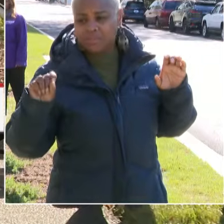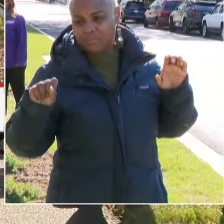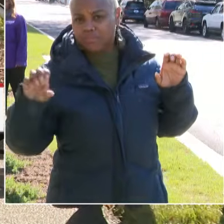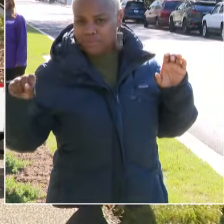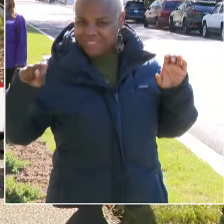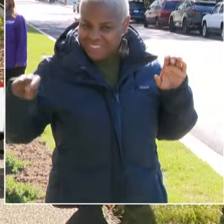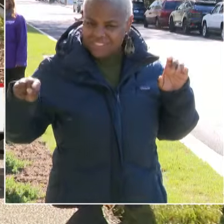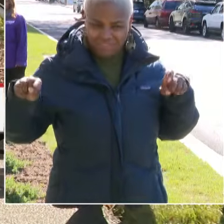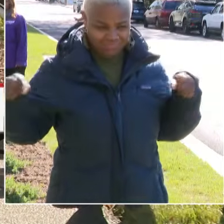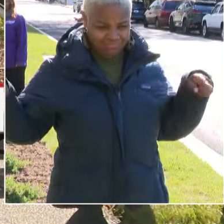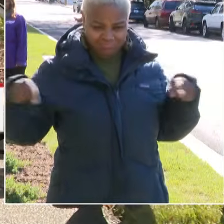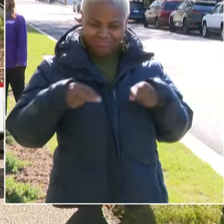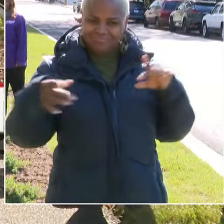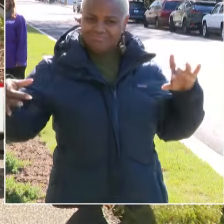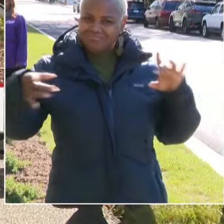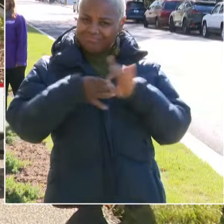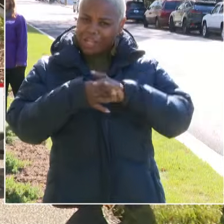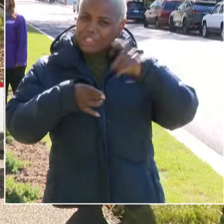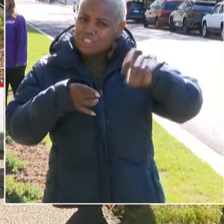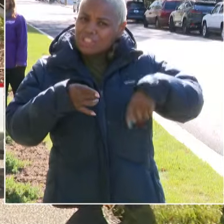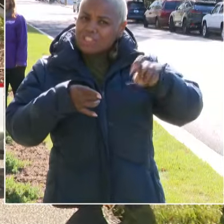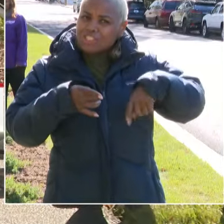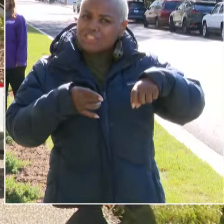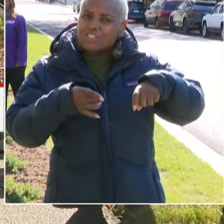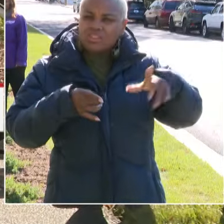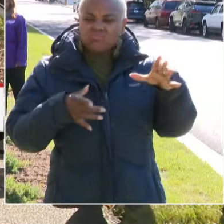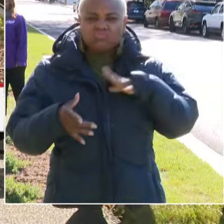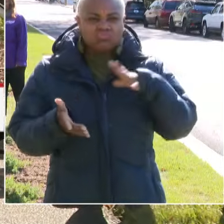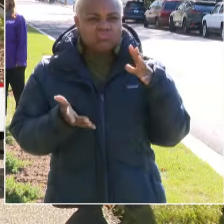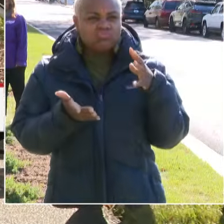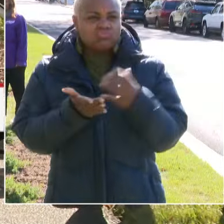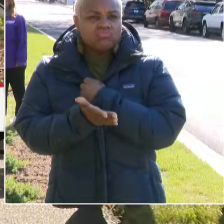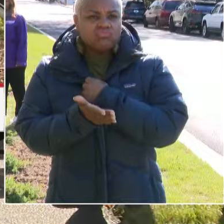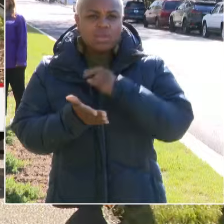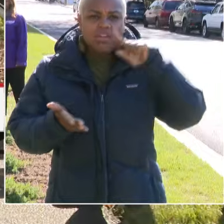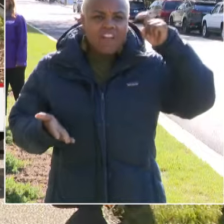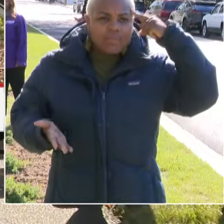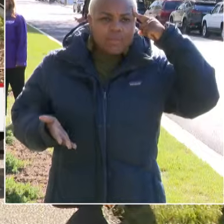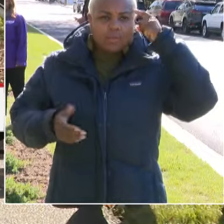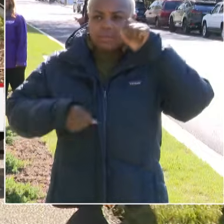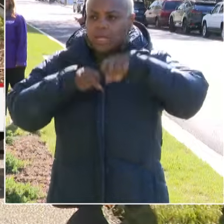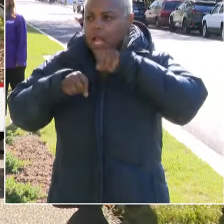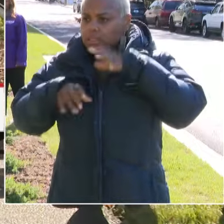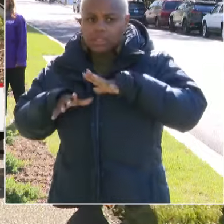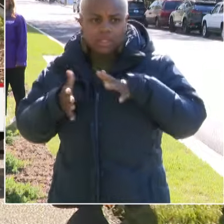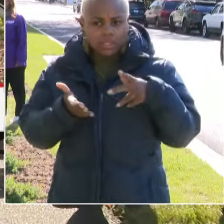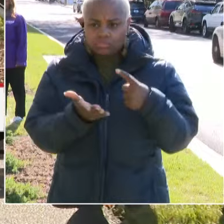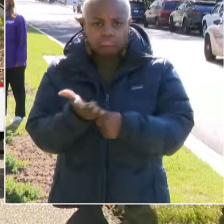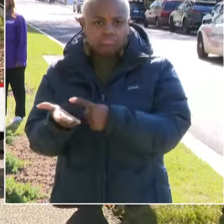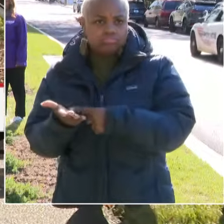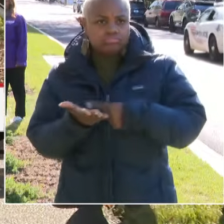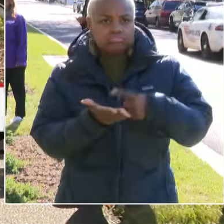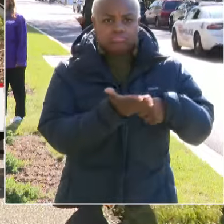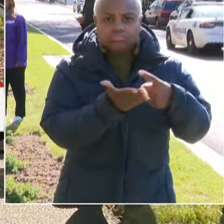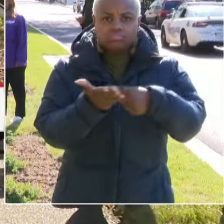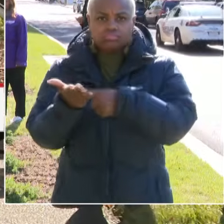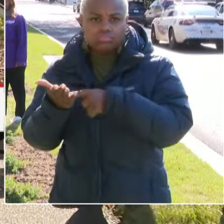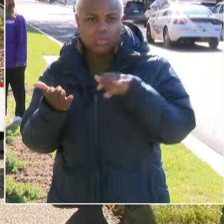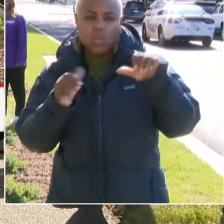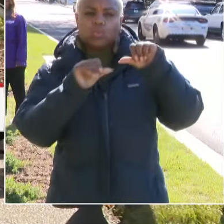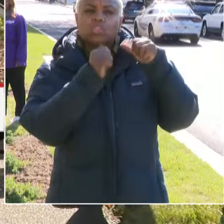fellow cyclists and the government and the Washington Area Bicyclists Association, WABA, to make this